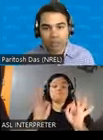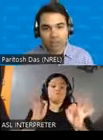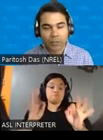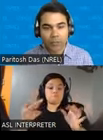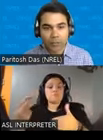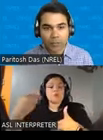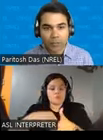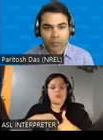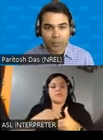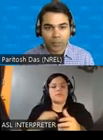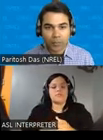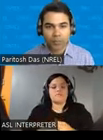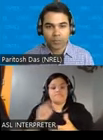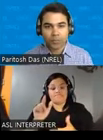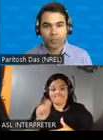slide, please.